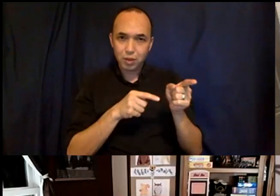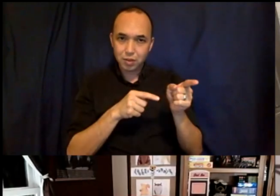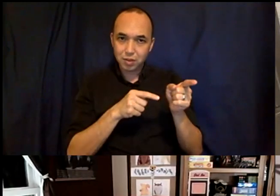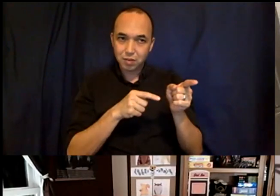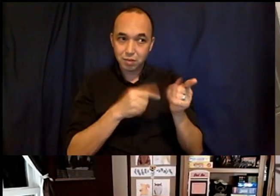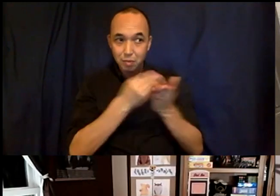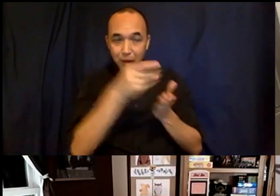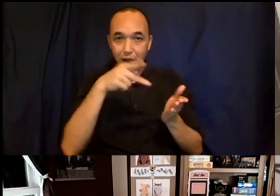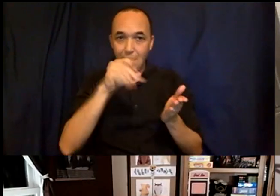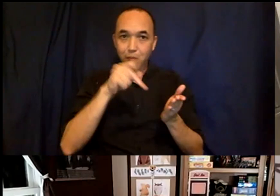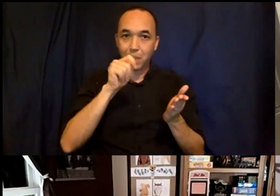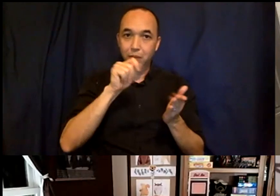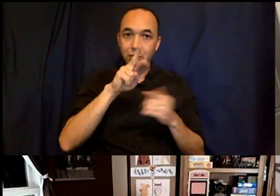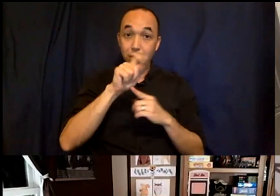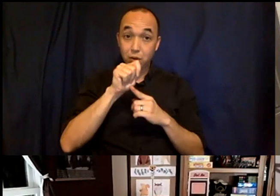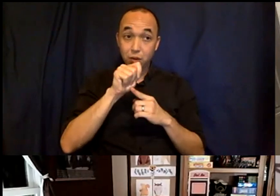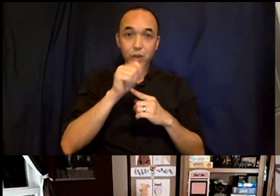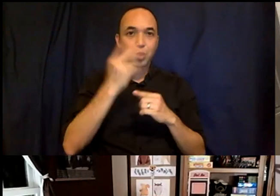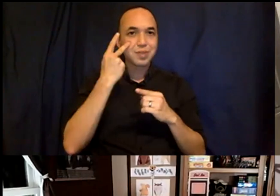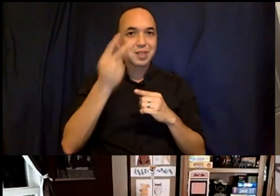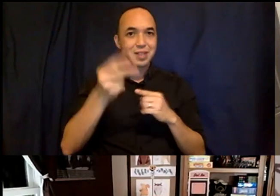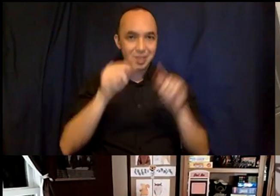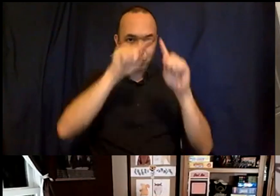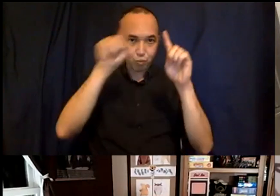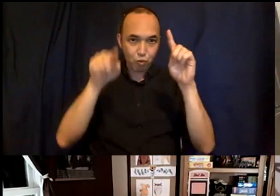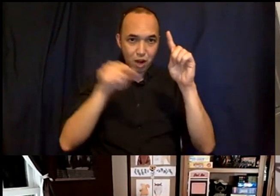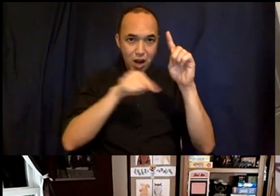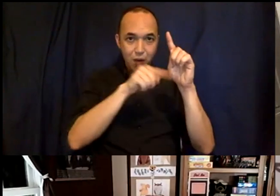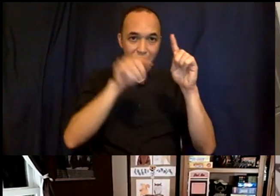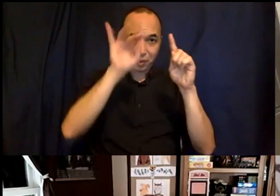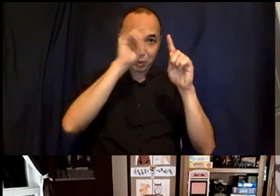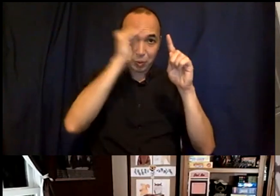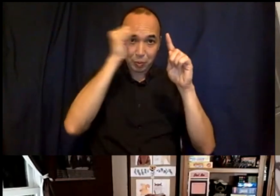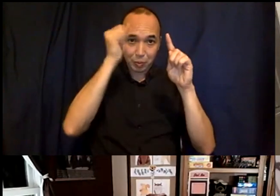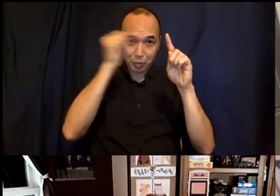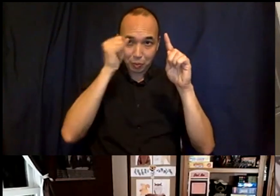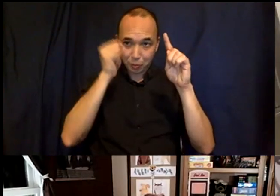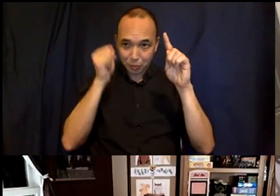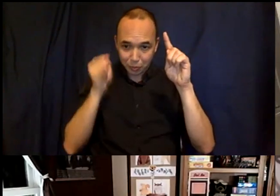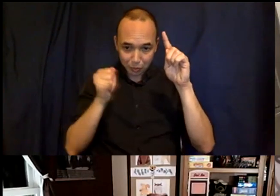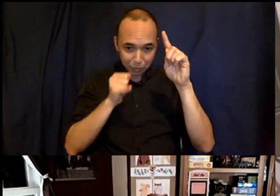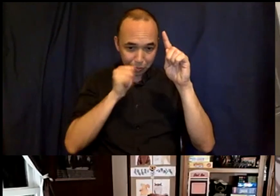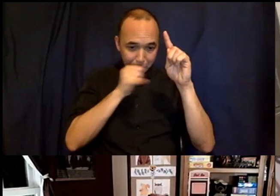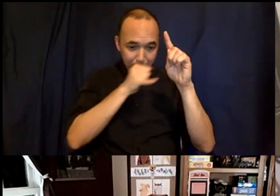have this crimp. It's just how you bring 2 pieces of pastry together.